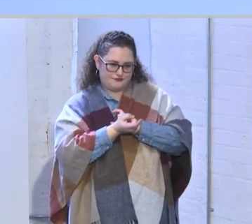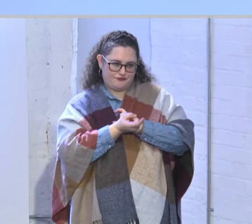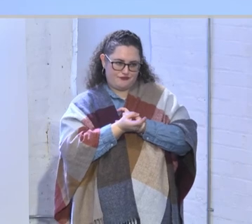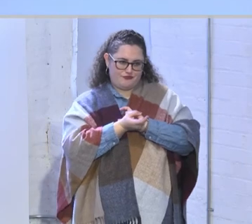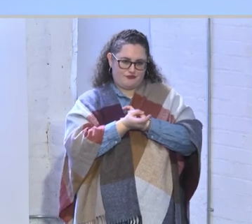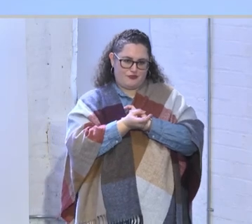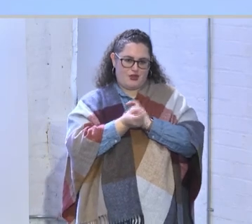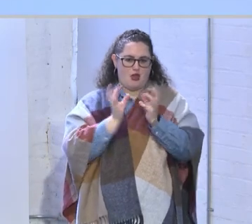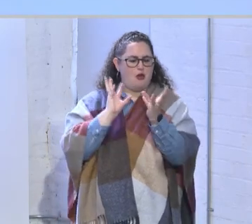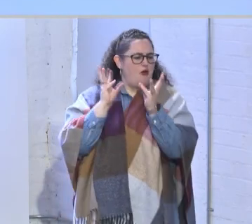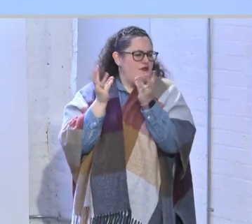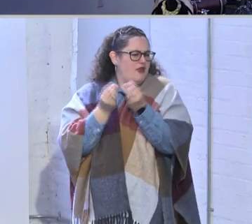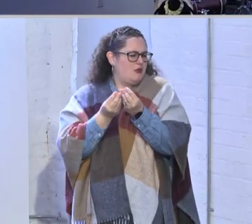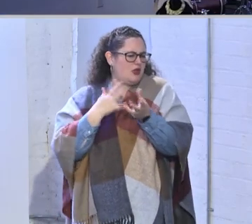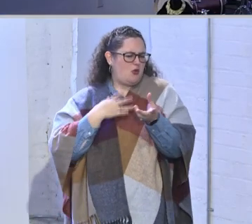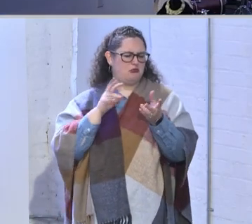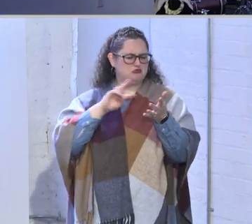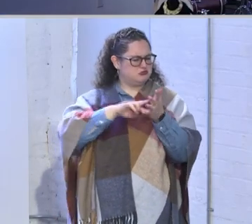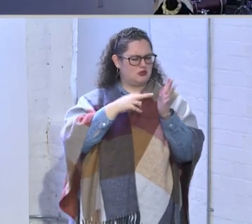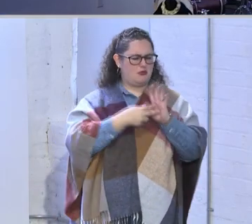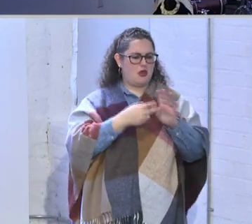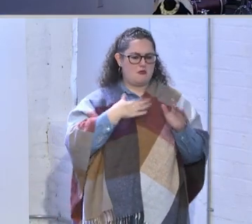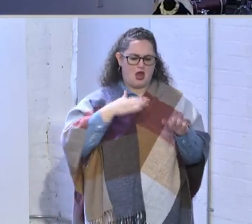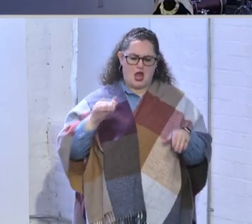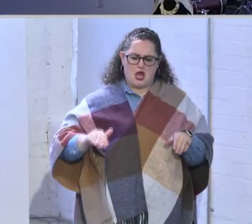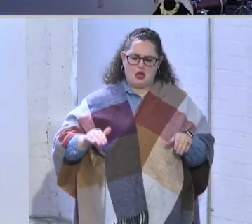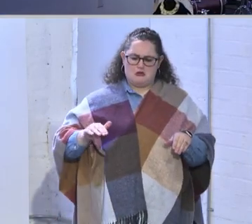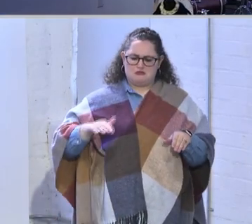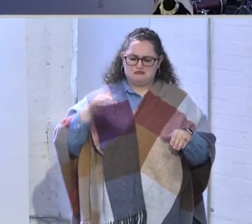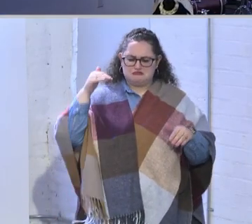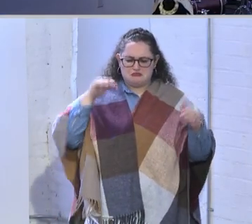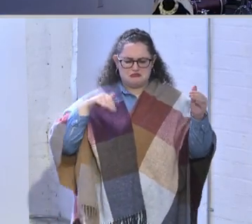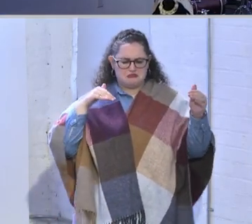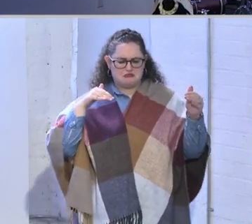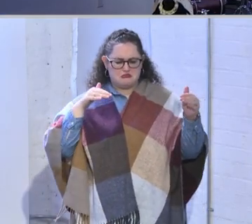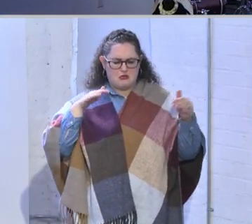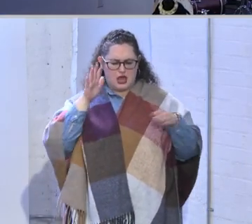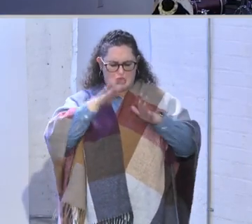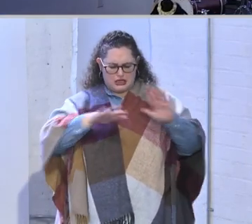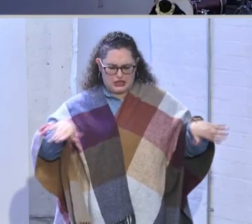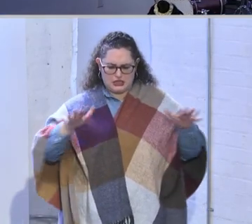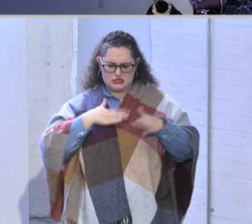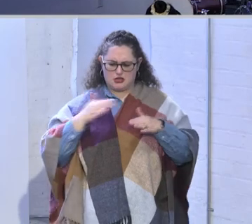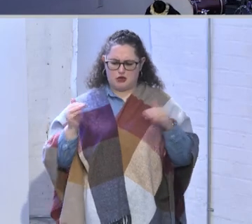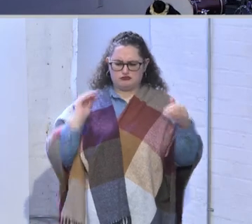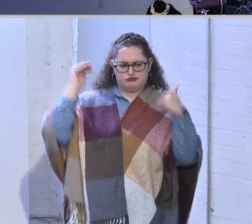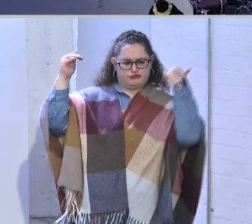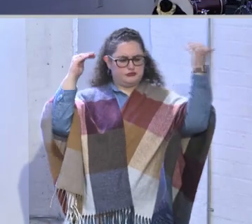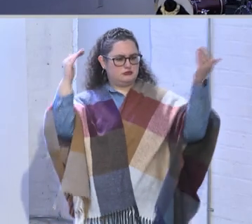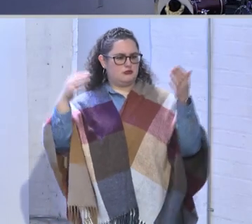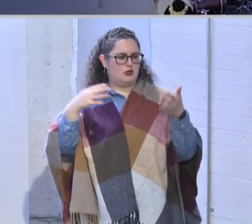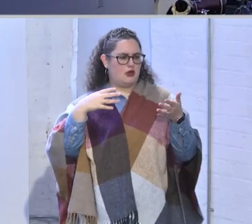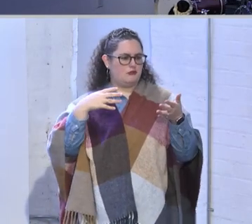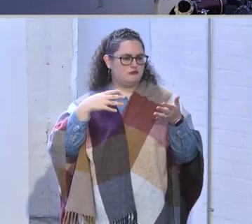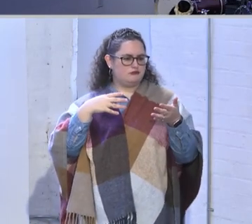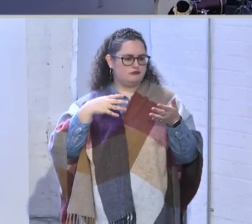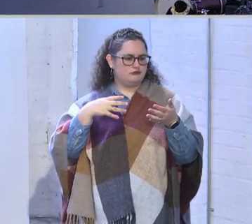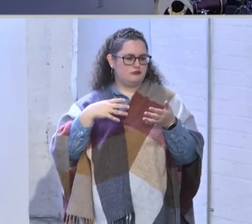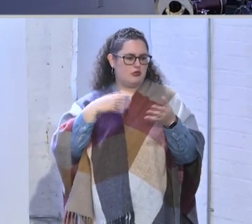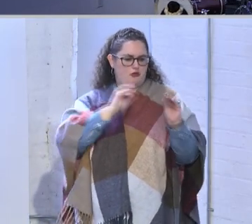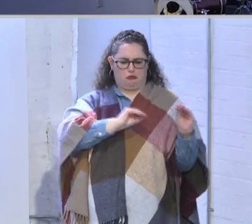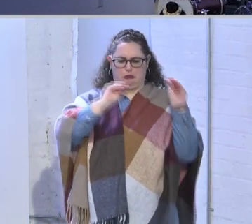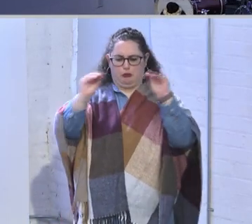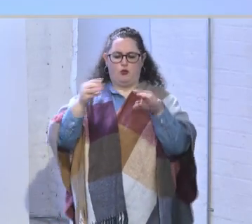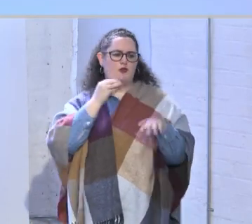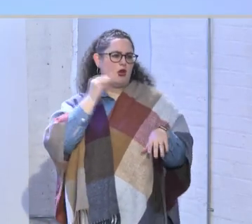I'm not even married, you know, or my kids are grown and they're out of my home, which is Melinda's in my case. But